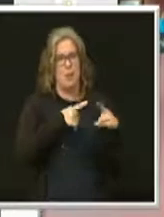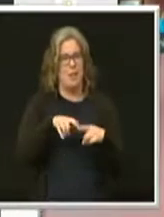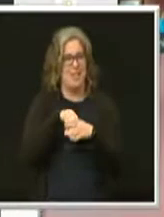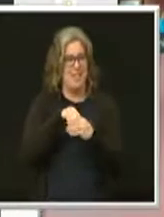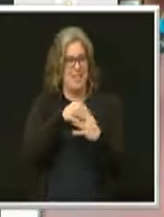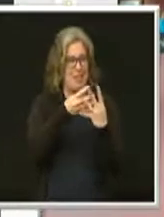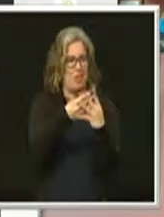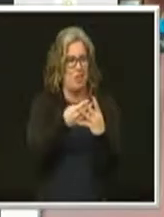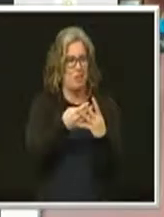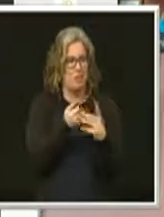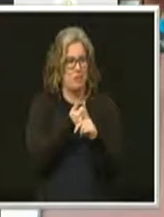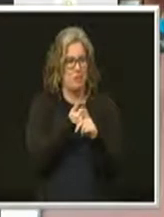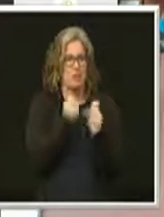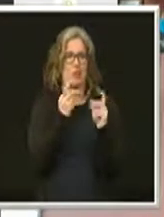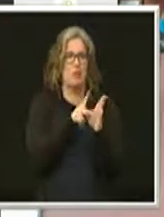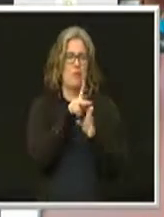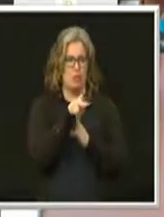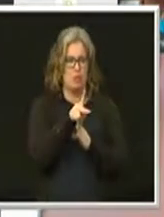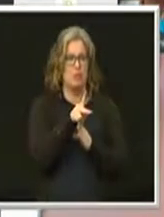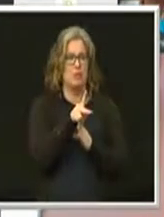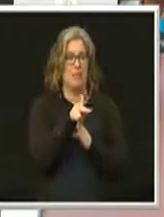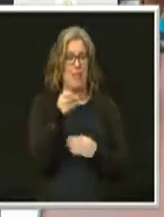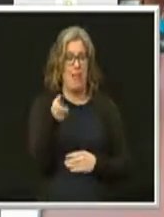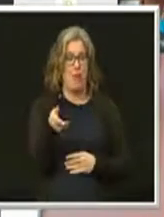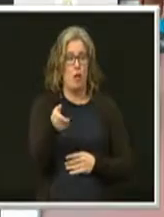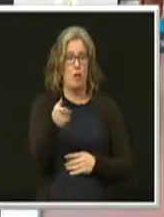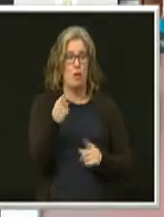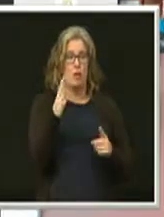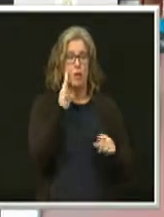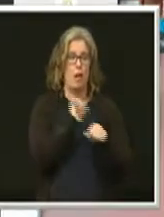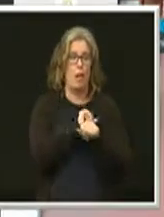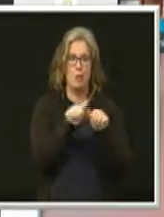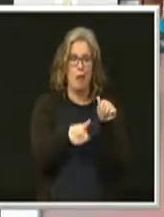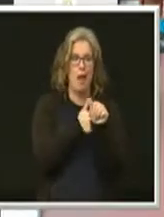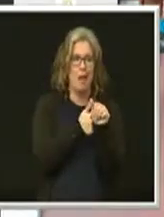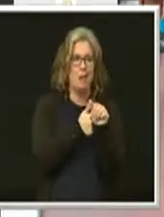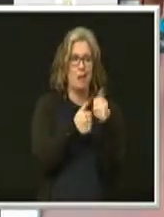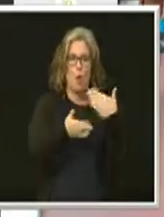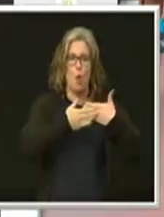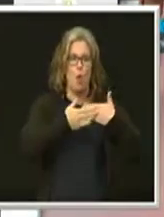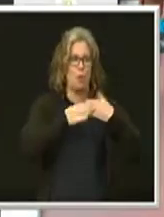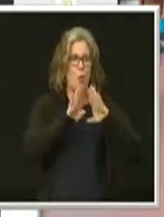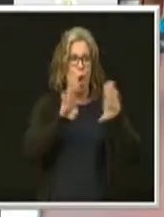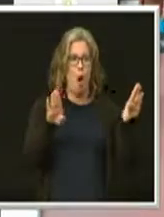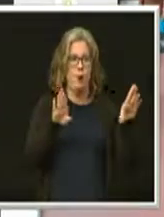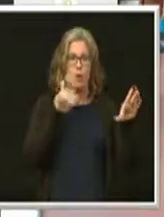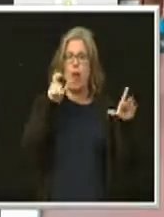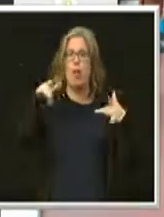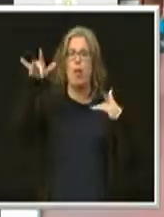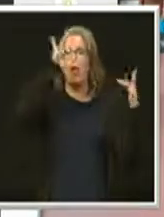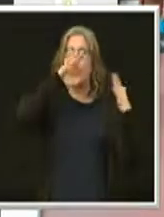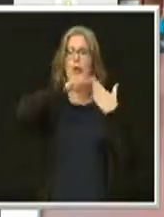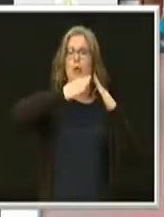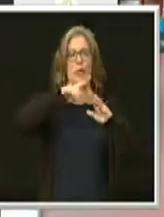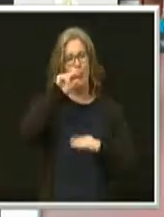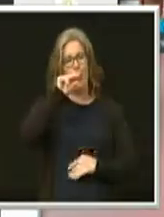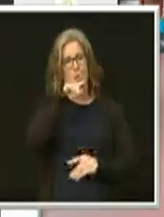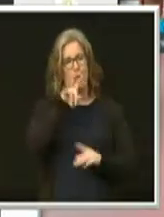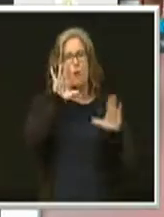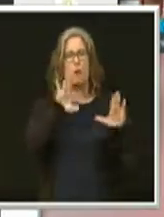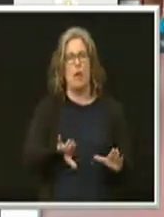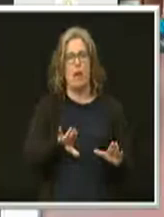of the jail. We've got a lot of professionals in there. You know, they work behind the closed walls there, and so they're not out in the community. But we've got a